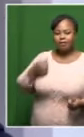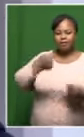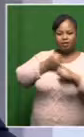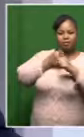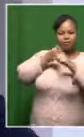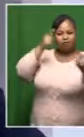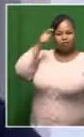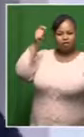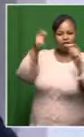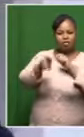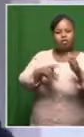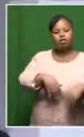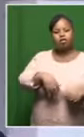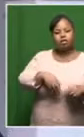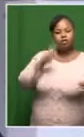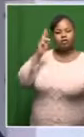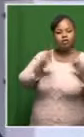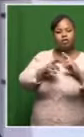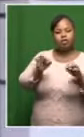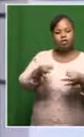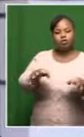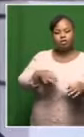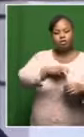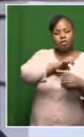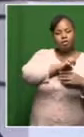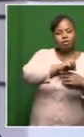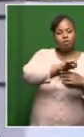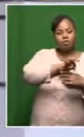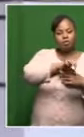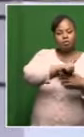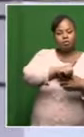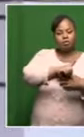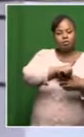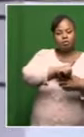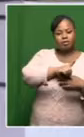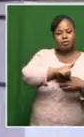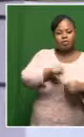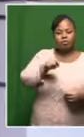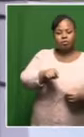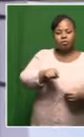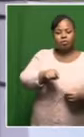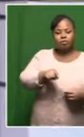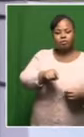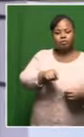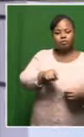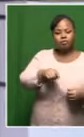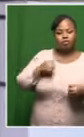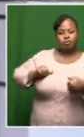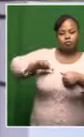revolutionized the music. So they came. Edward, he's you know, a descendant of